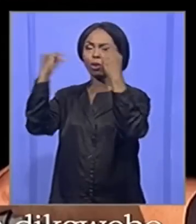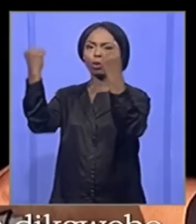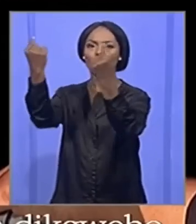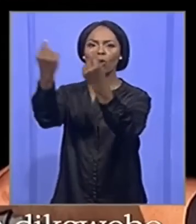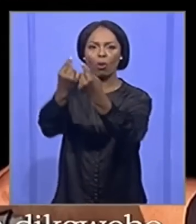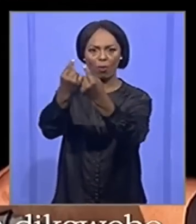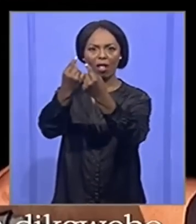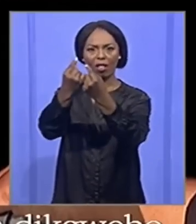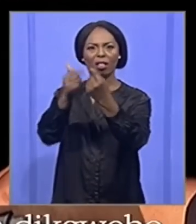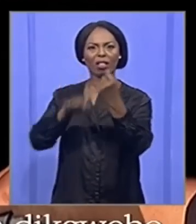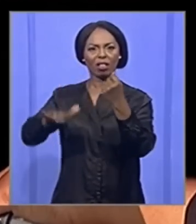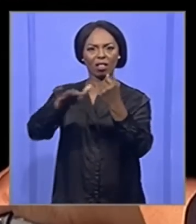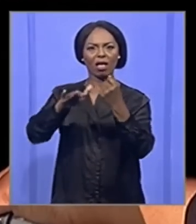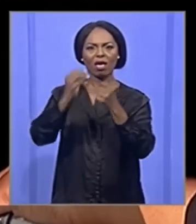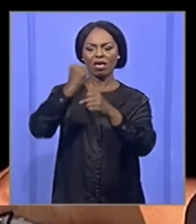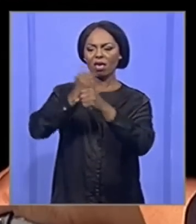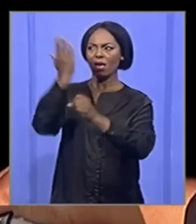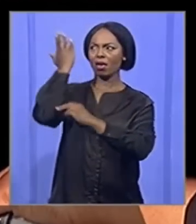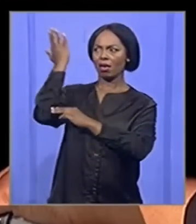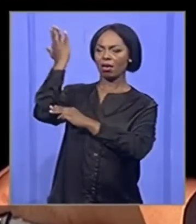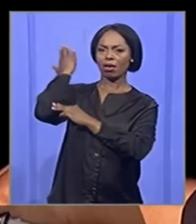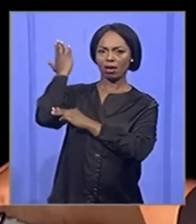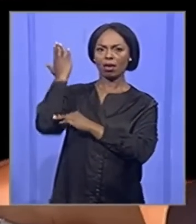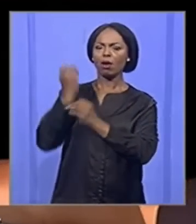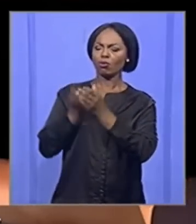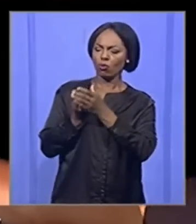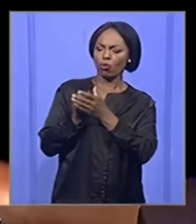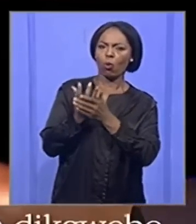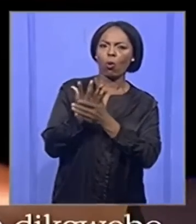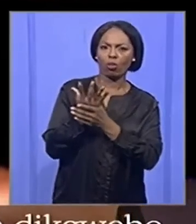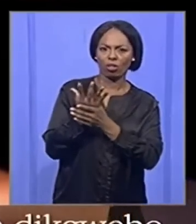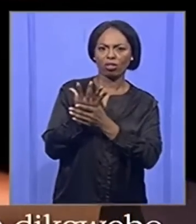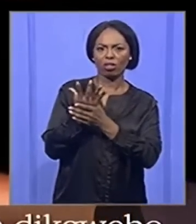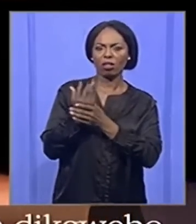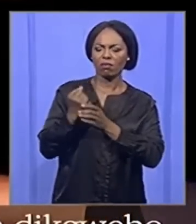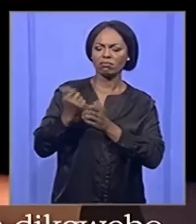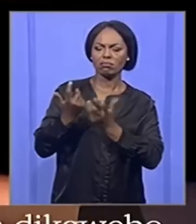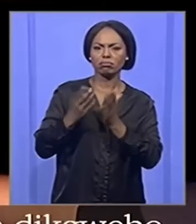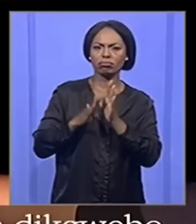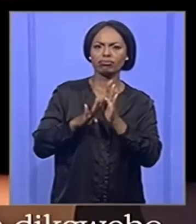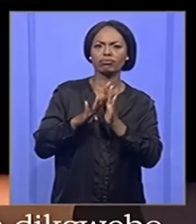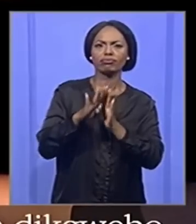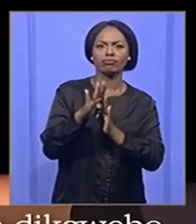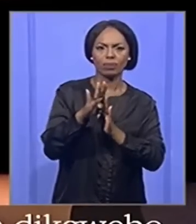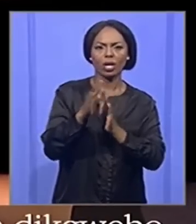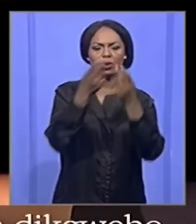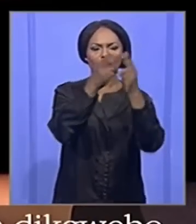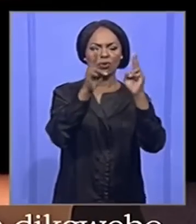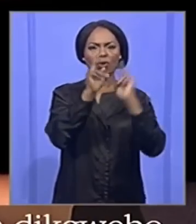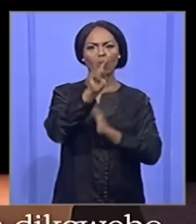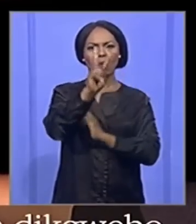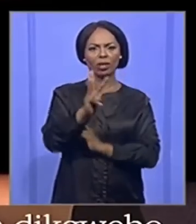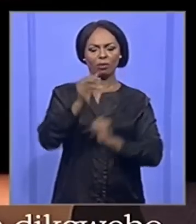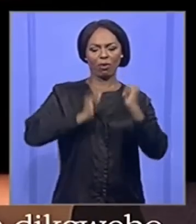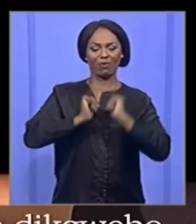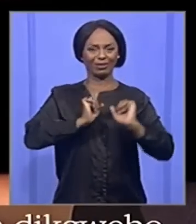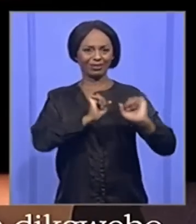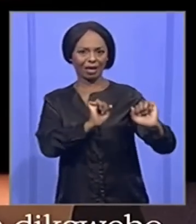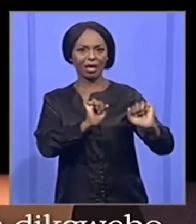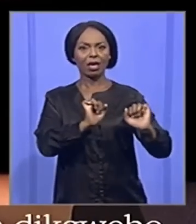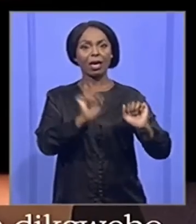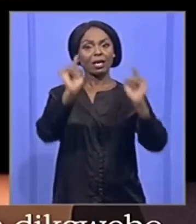over the past few years, there's been a constant growth in how Northwest University is performing, especially on the